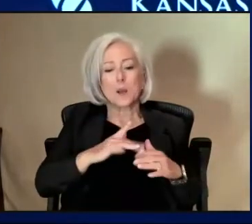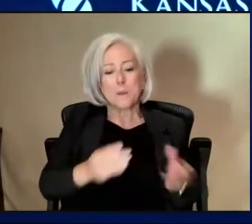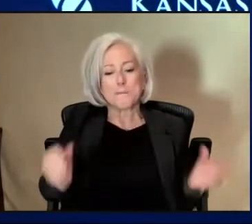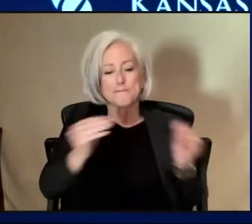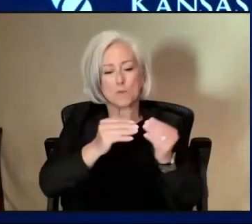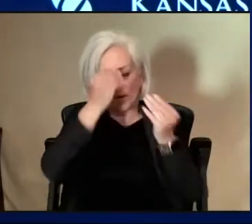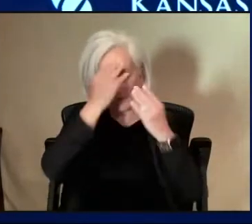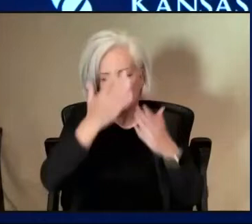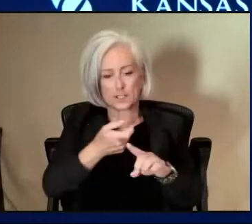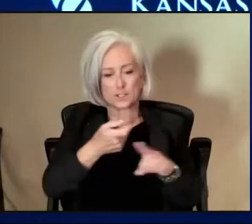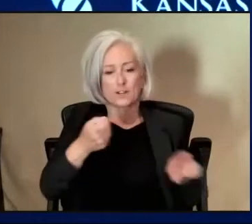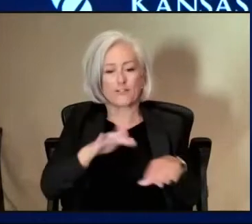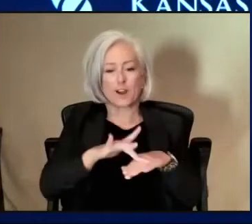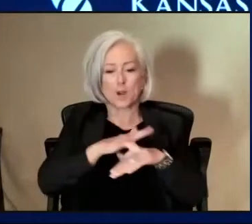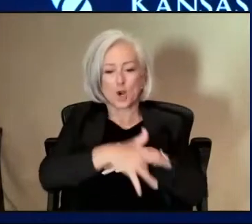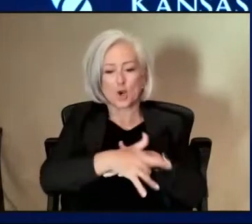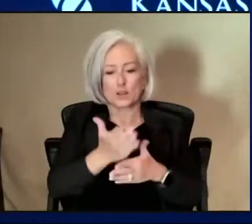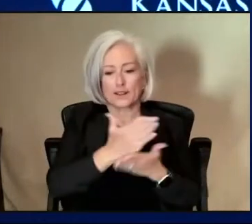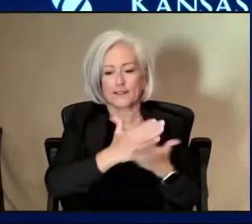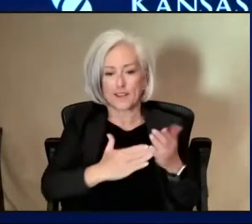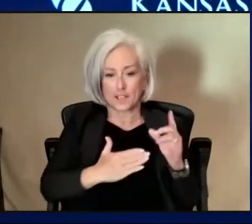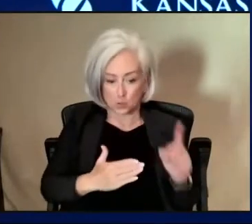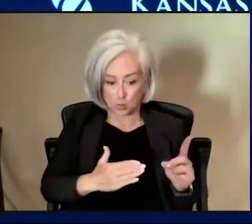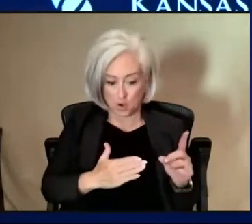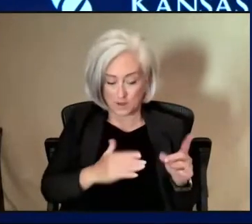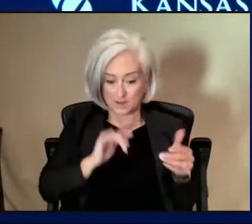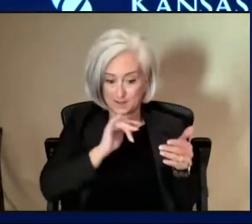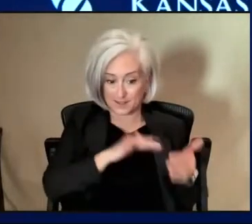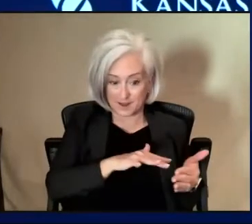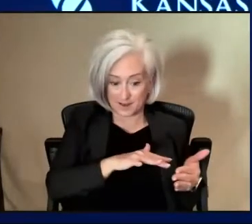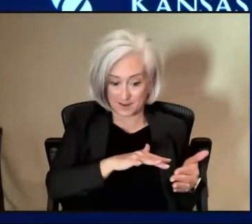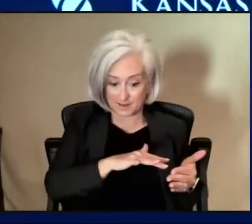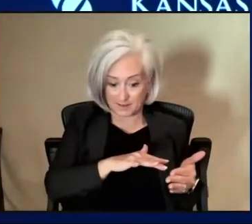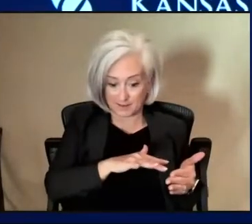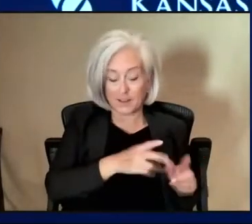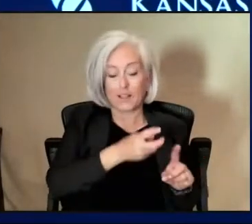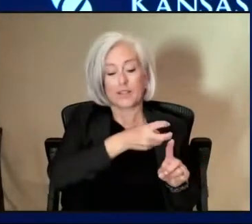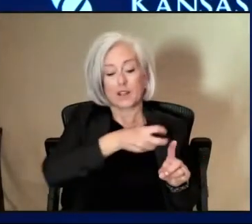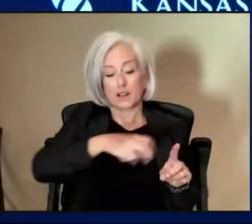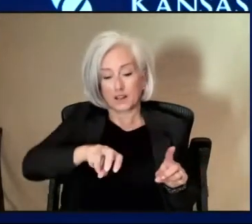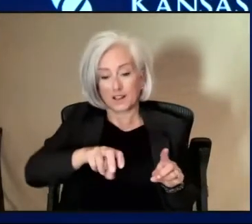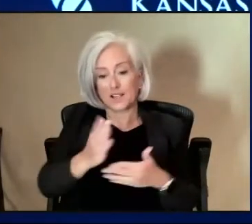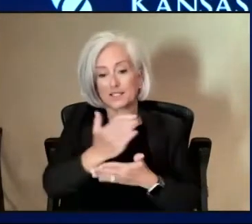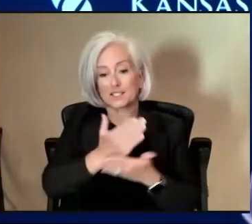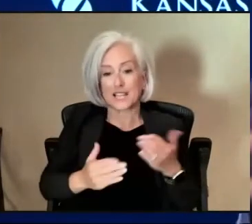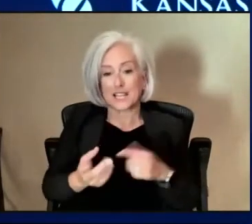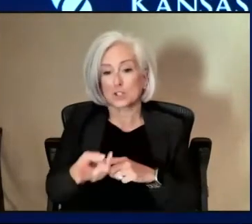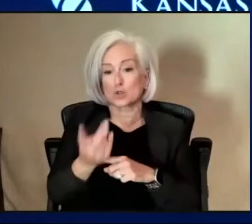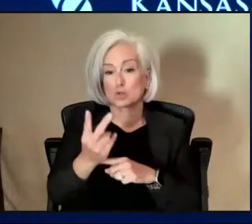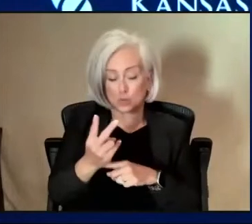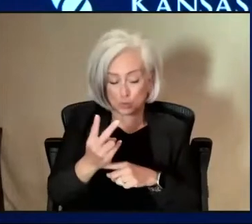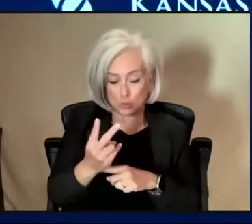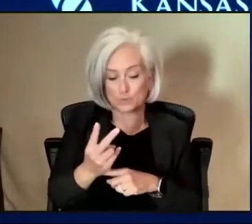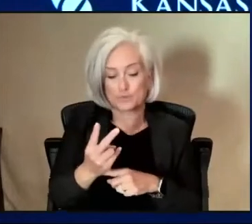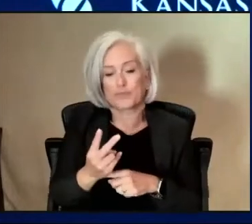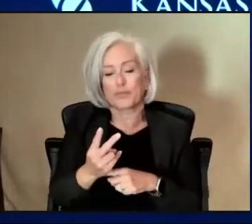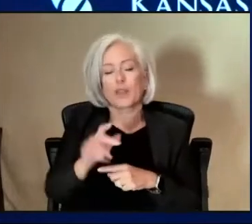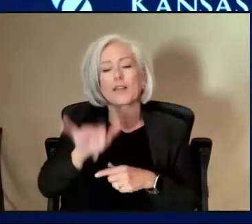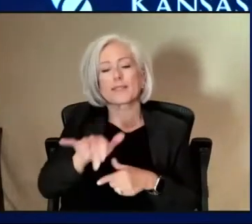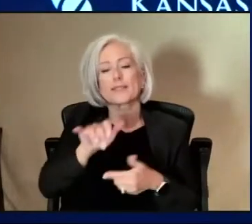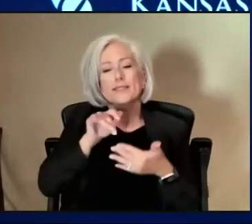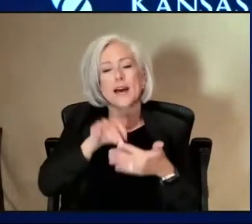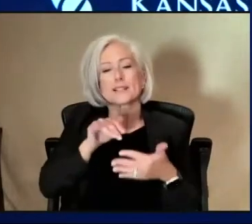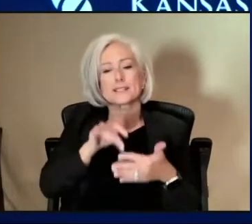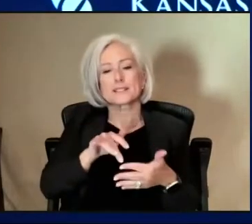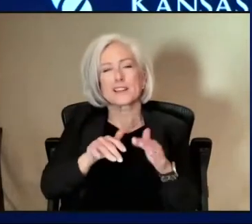that information, we then move into phase 2 studies. Phase 2 studies typically will be less than